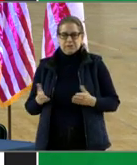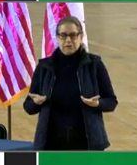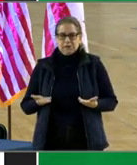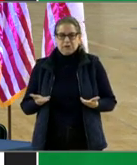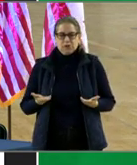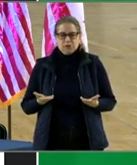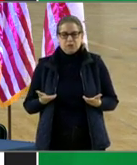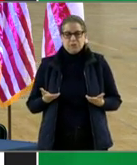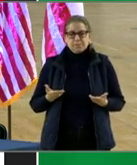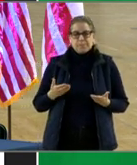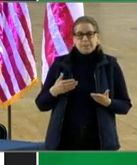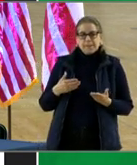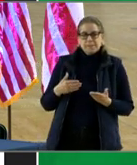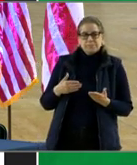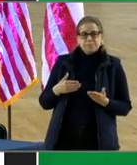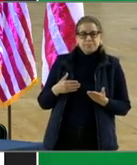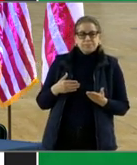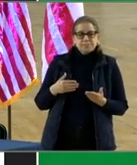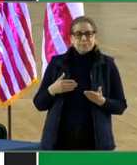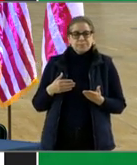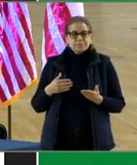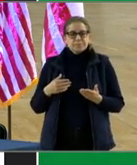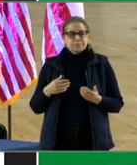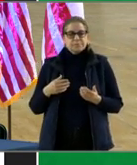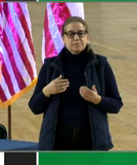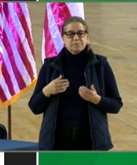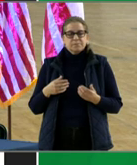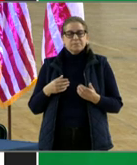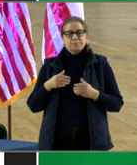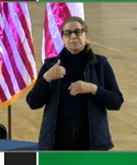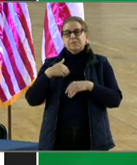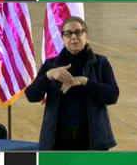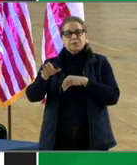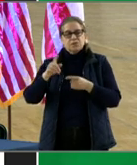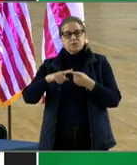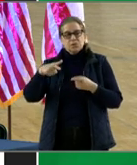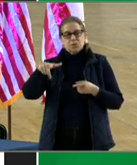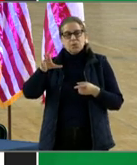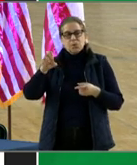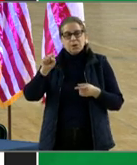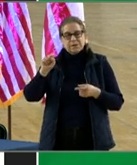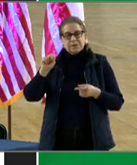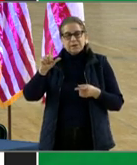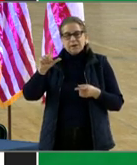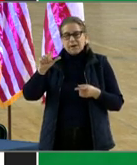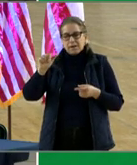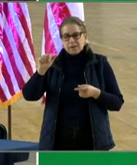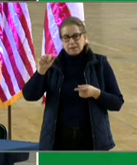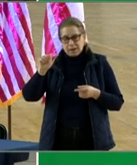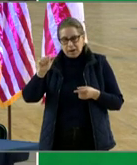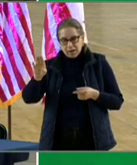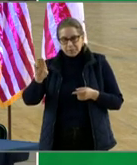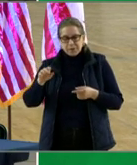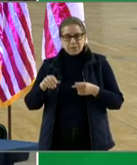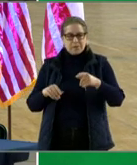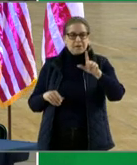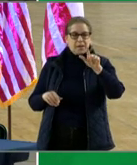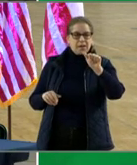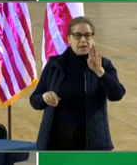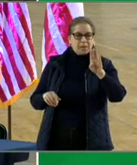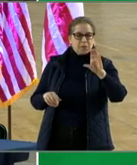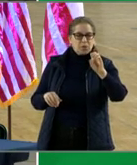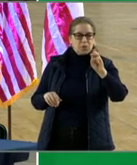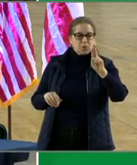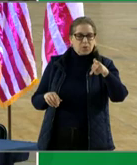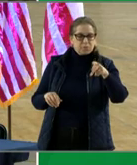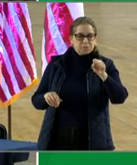Quest and LabCorp. And then a number of our hospitals have testing capacity within their own facilities. So they have the ability to run